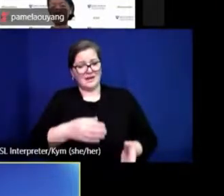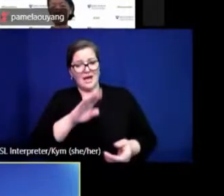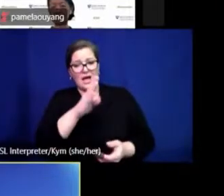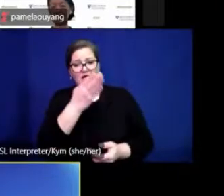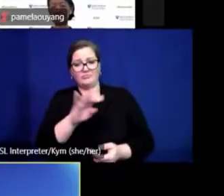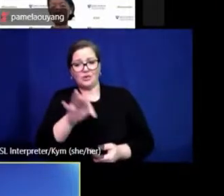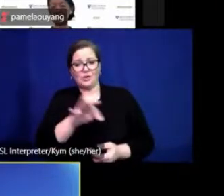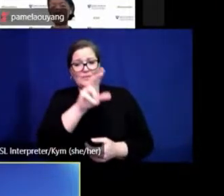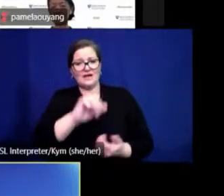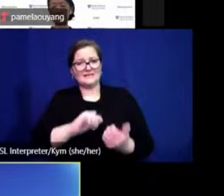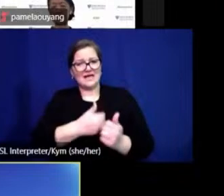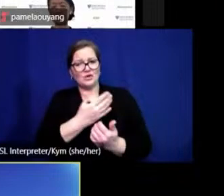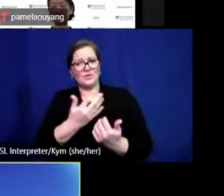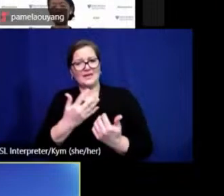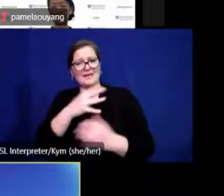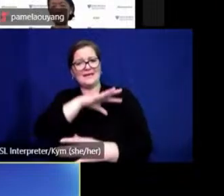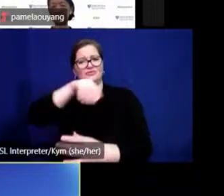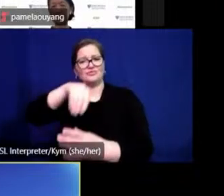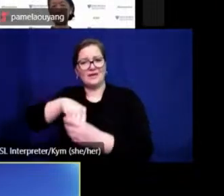foods into our eating?